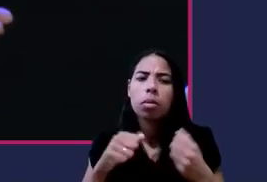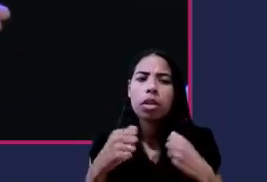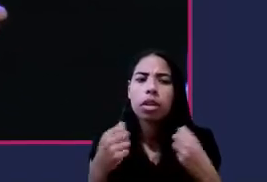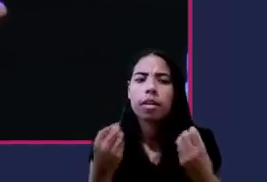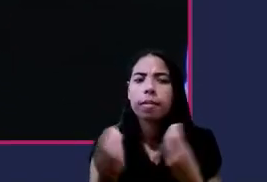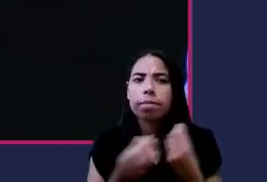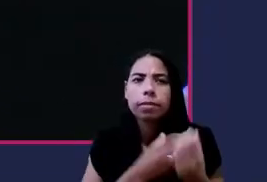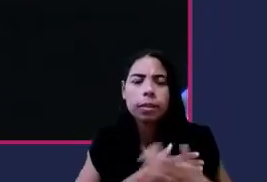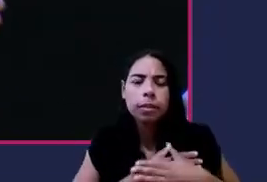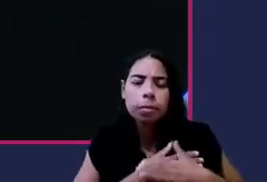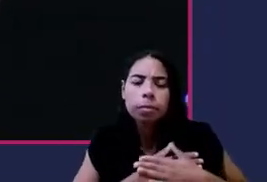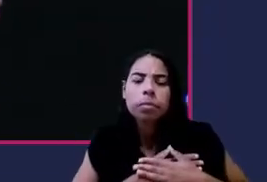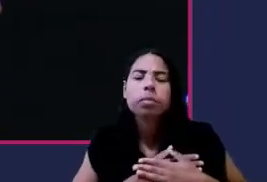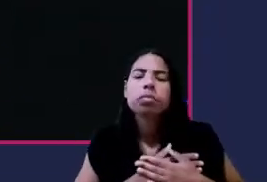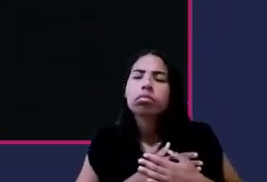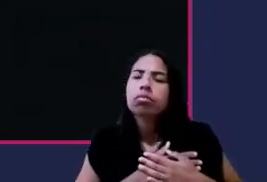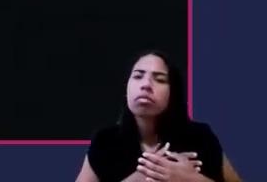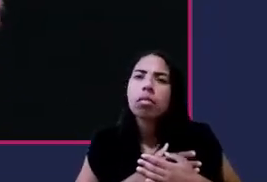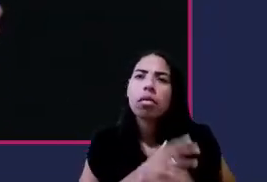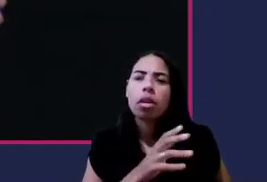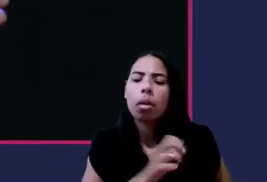First of all, I want to tell